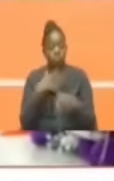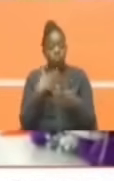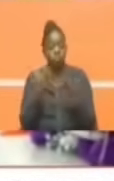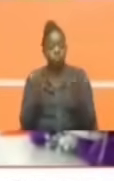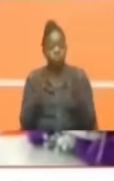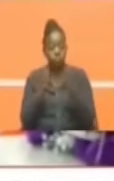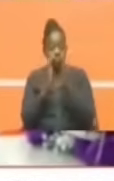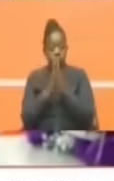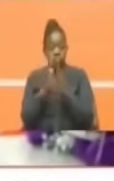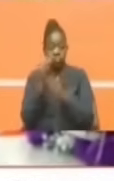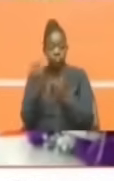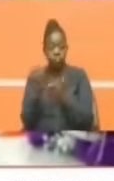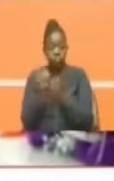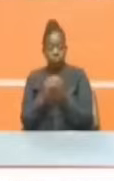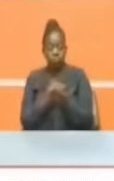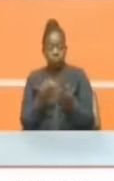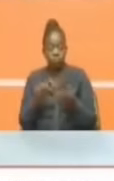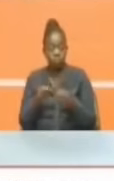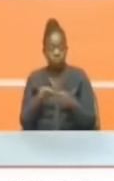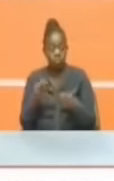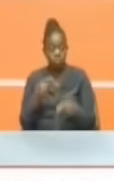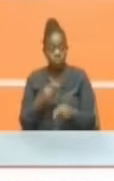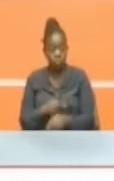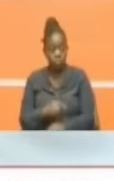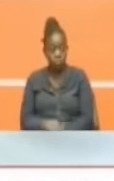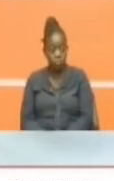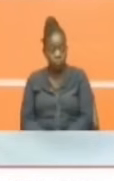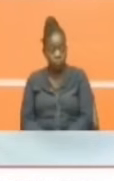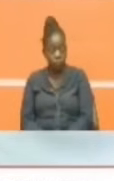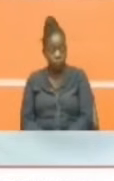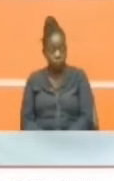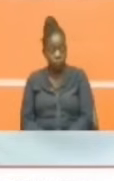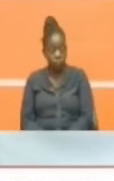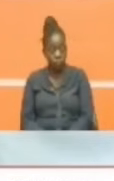zokka olugesi wakwe balimu.